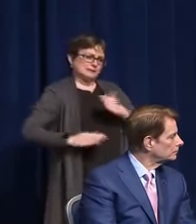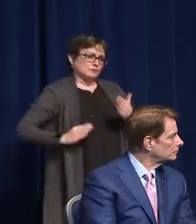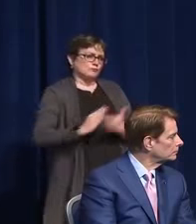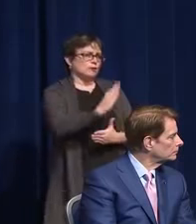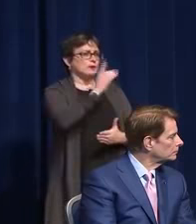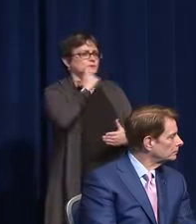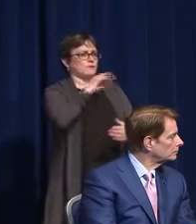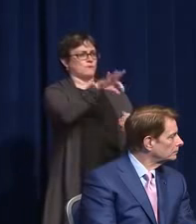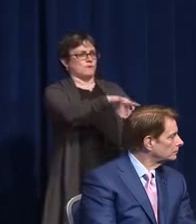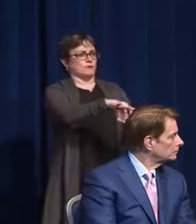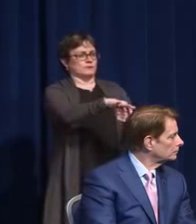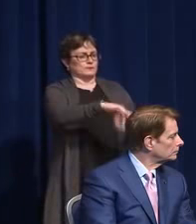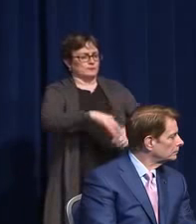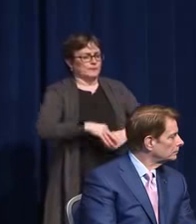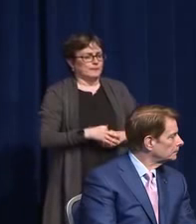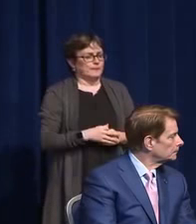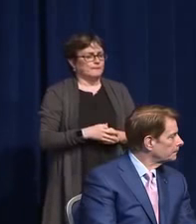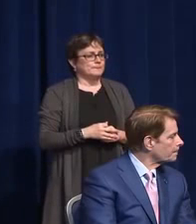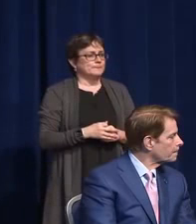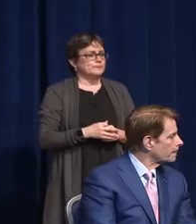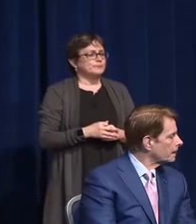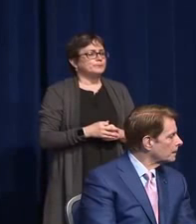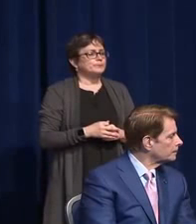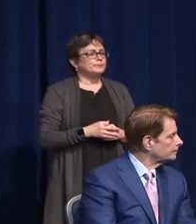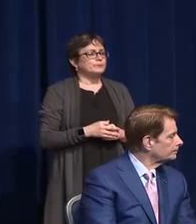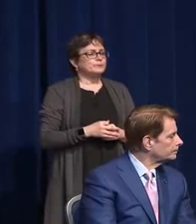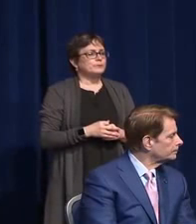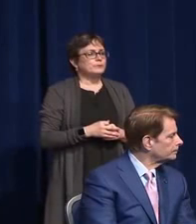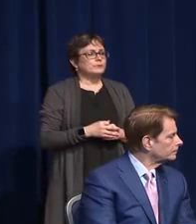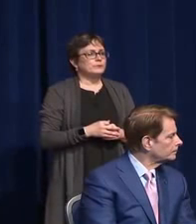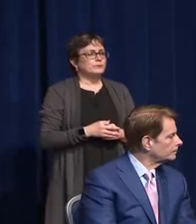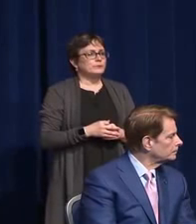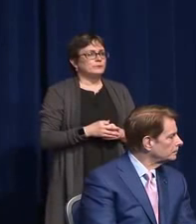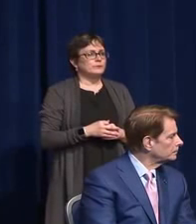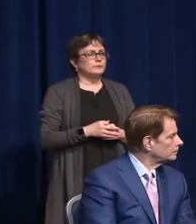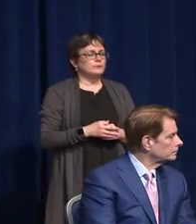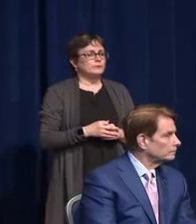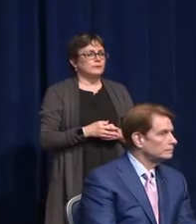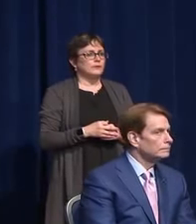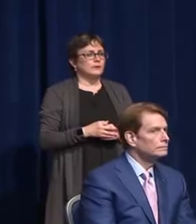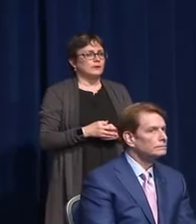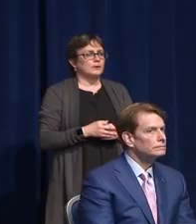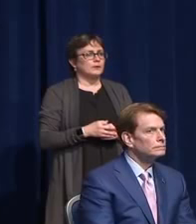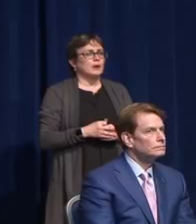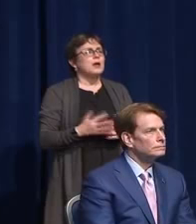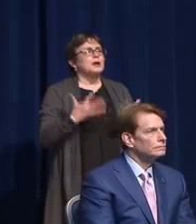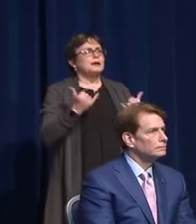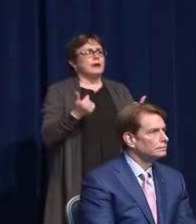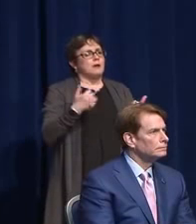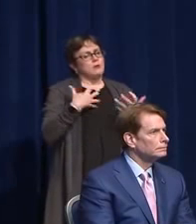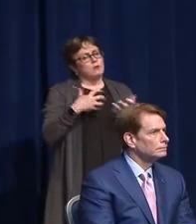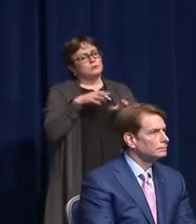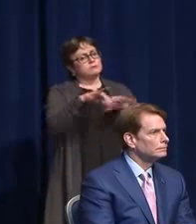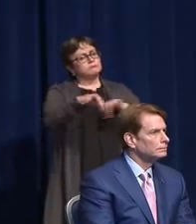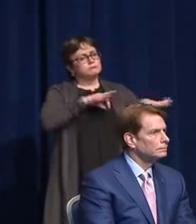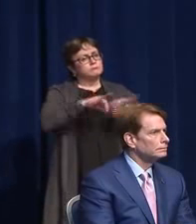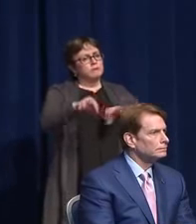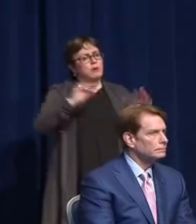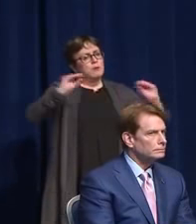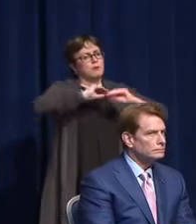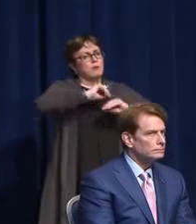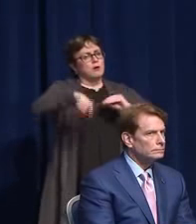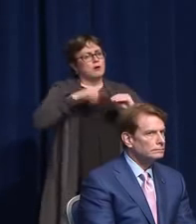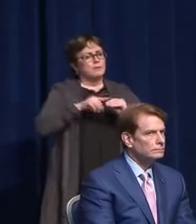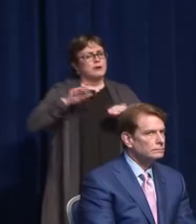if I may take the opportunity to elaborate upon what the governor's executive order means for New Jersey's